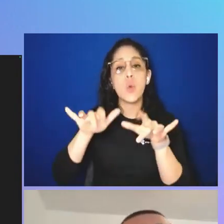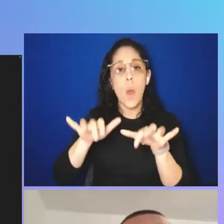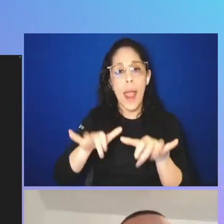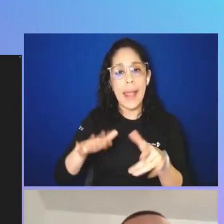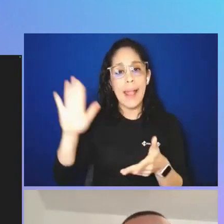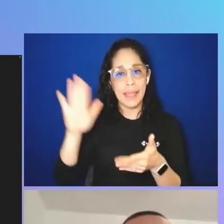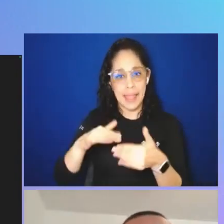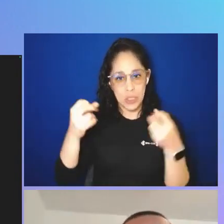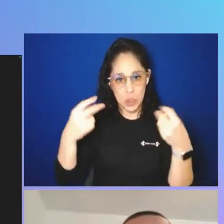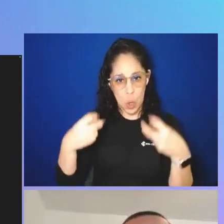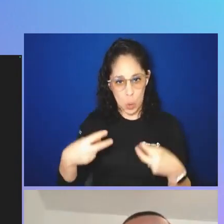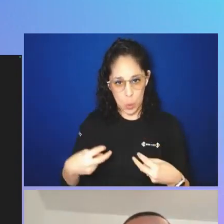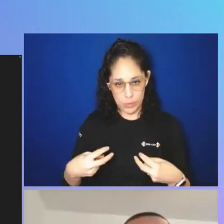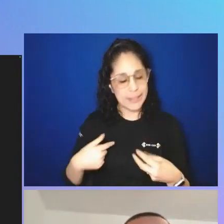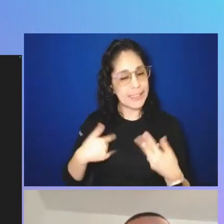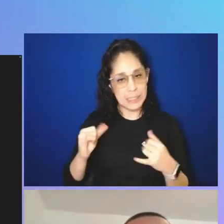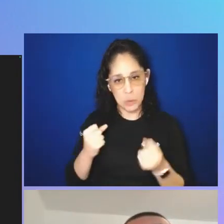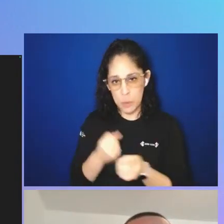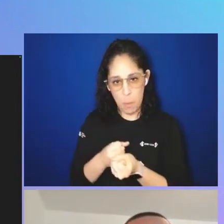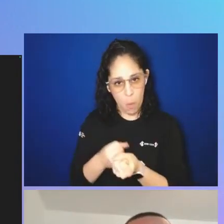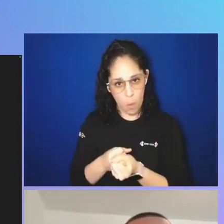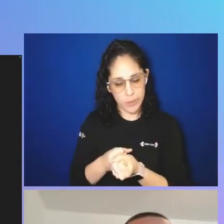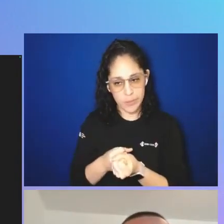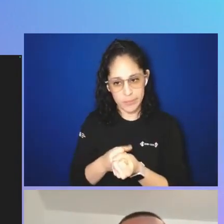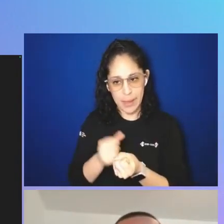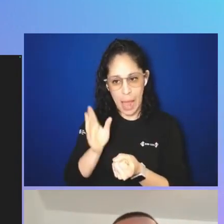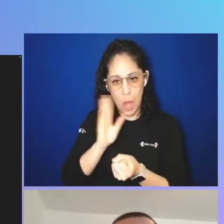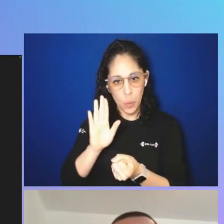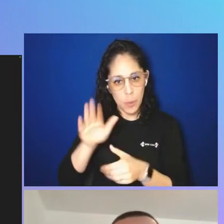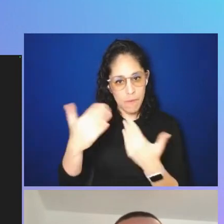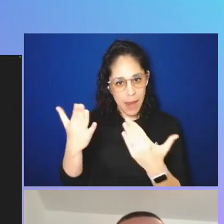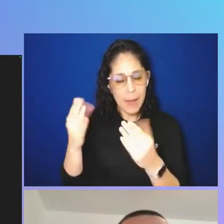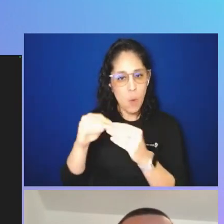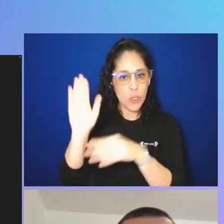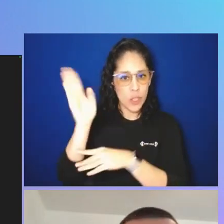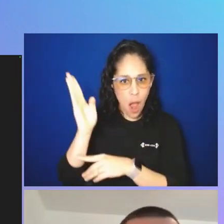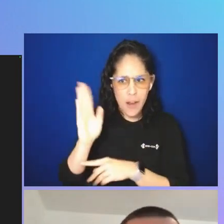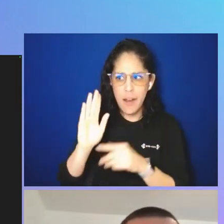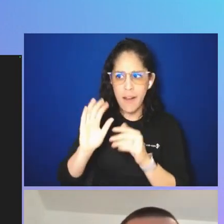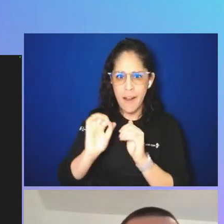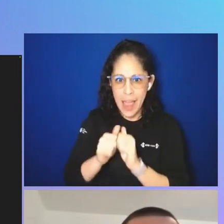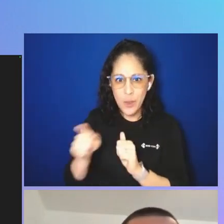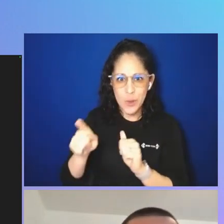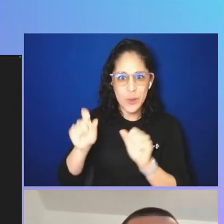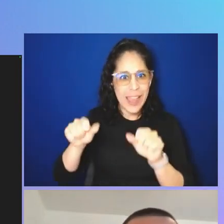talk and give it again with more examples of how you can do nothing.